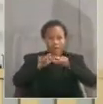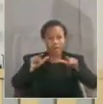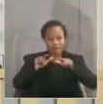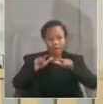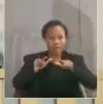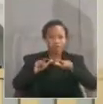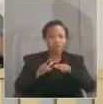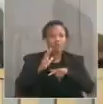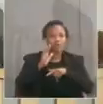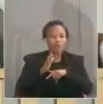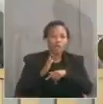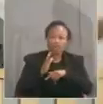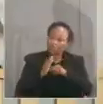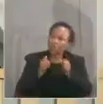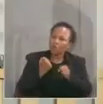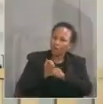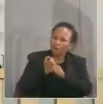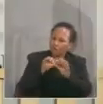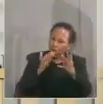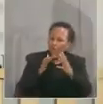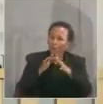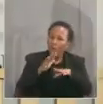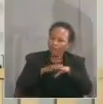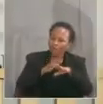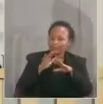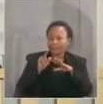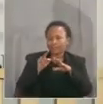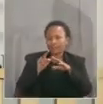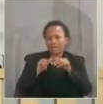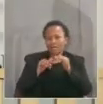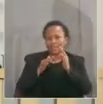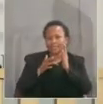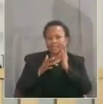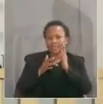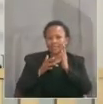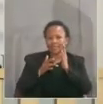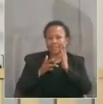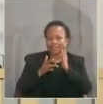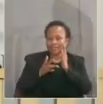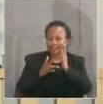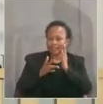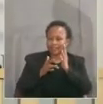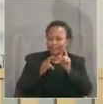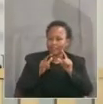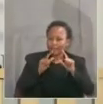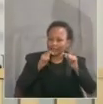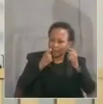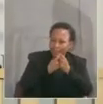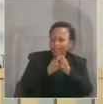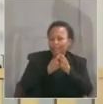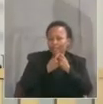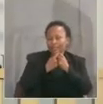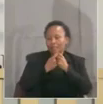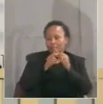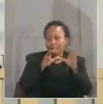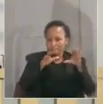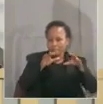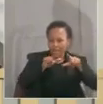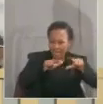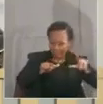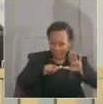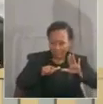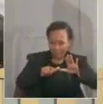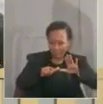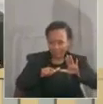all tactical level, those 4 small manageable structures, so as then they